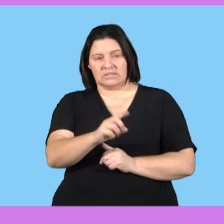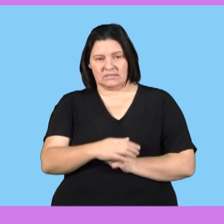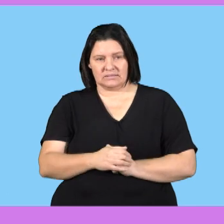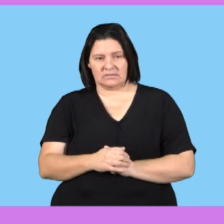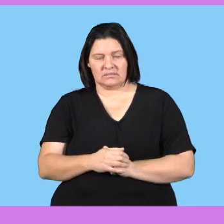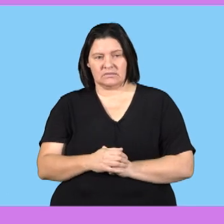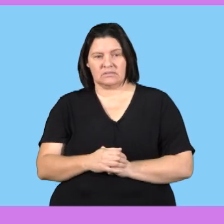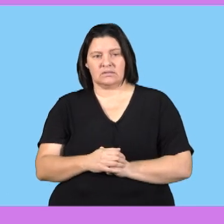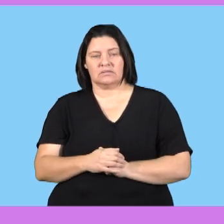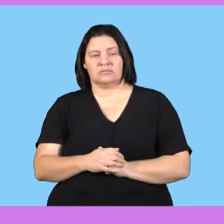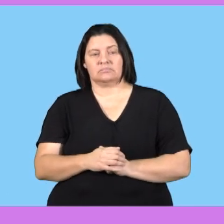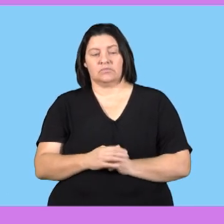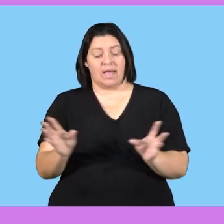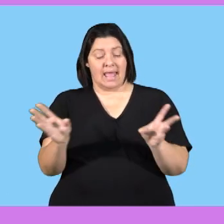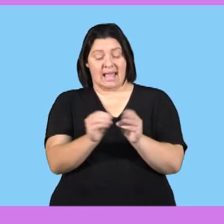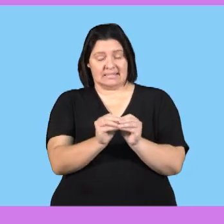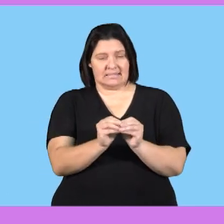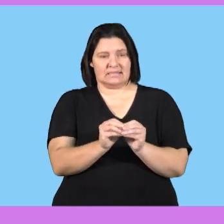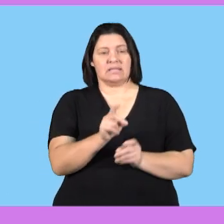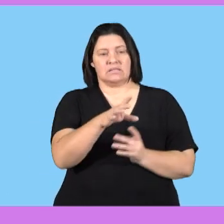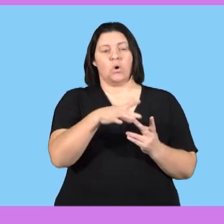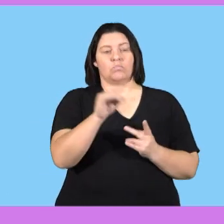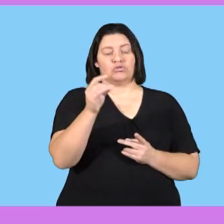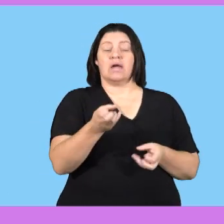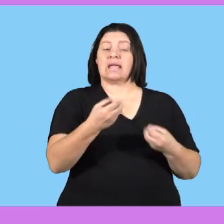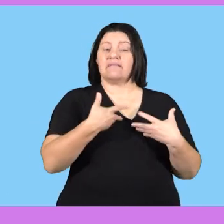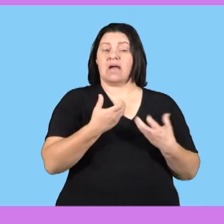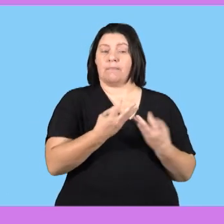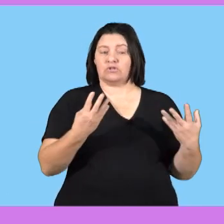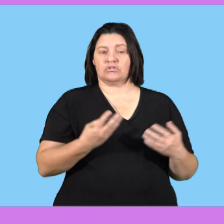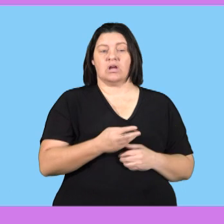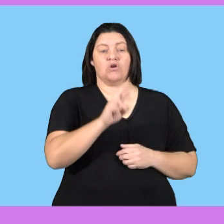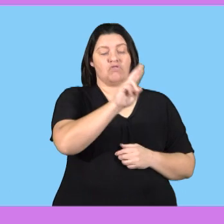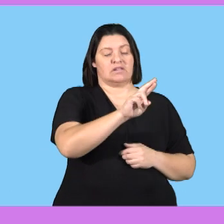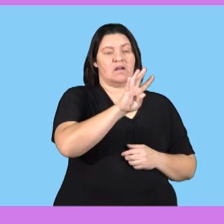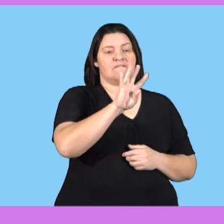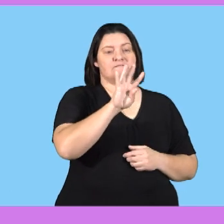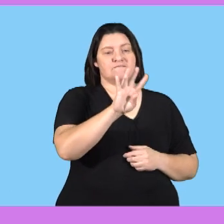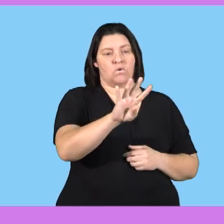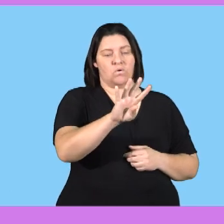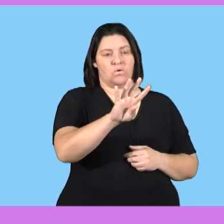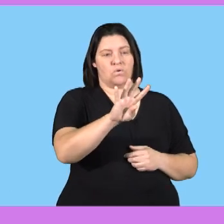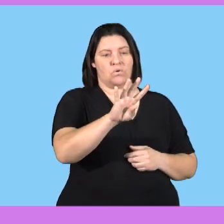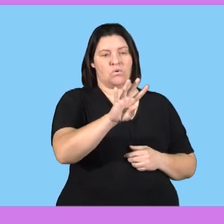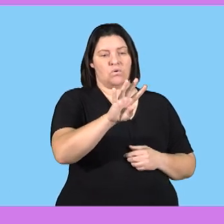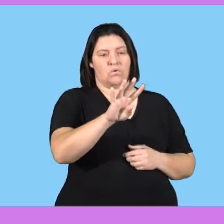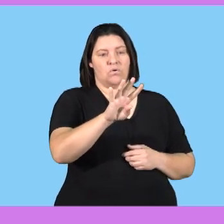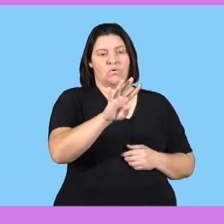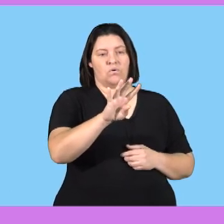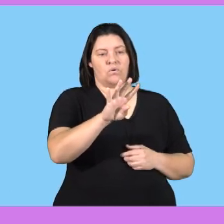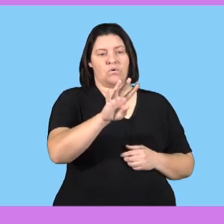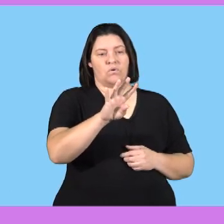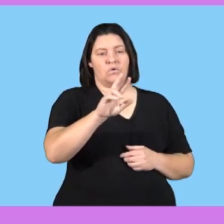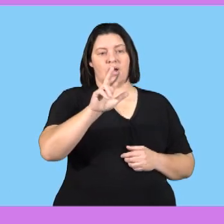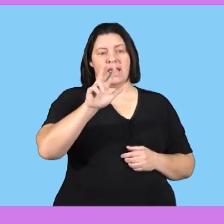straight to the answer. So if you add the two amounts together in this option, it will give us 400. Let me write that